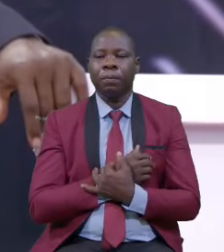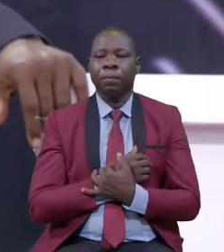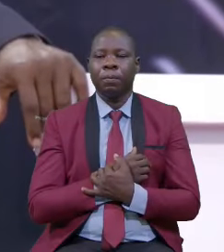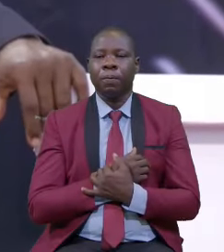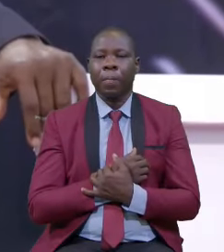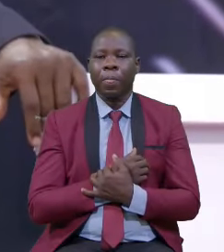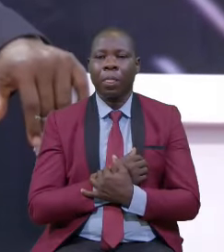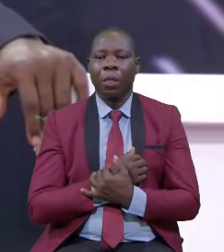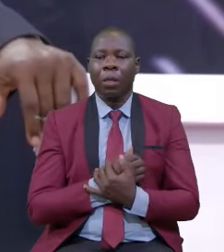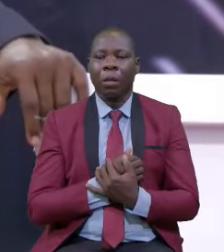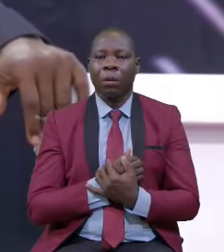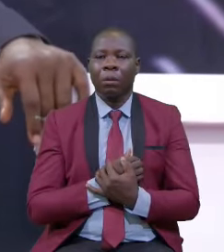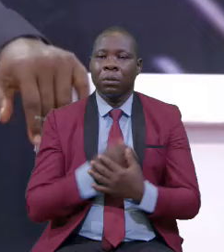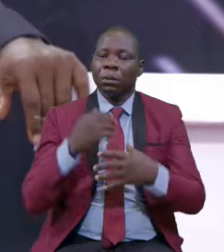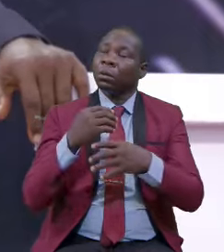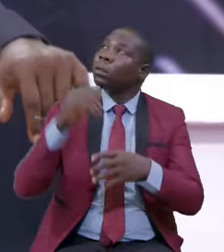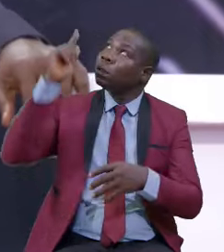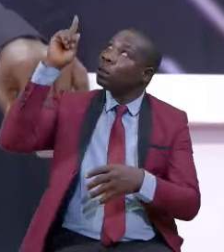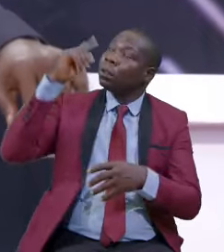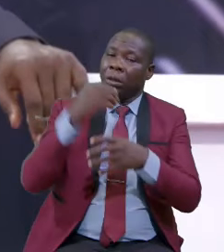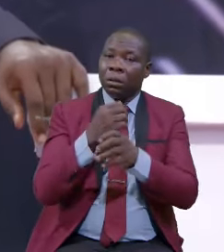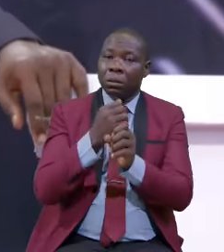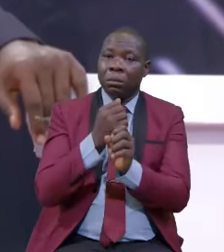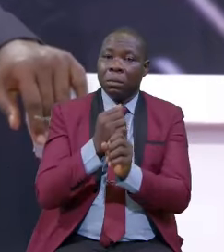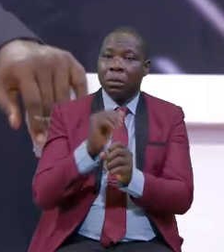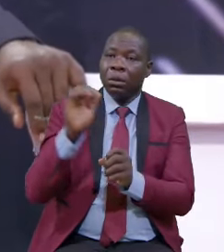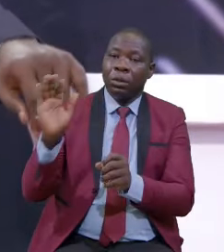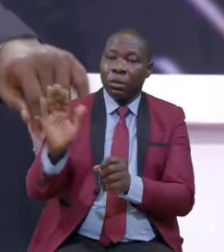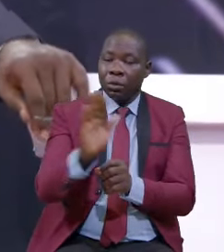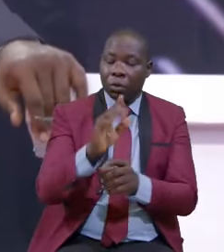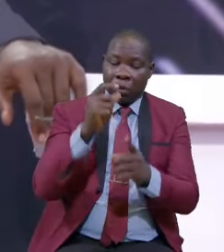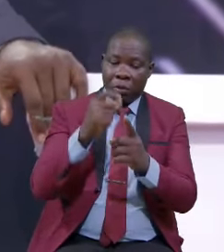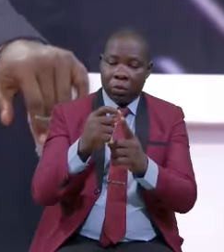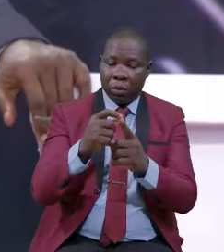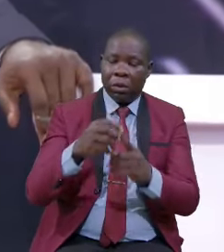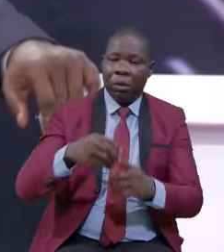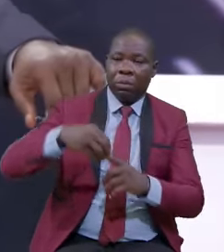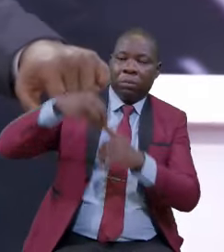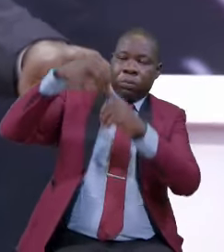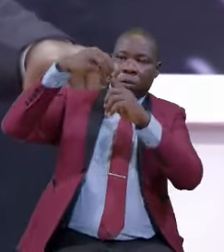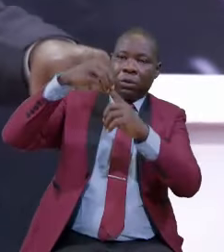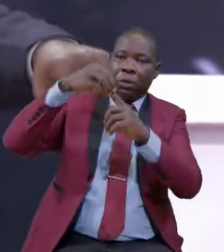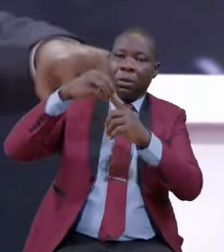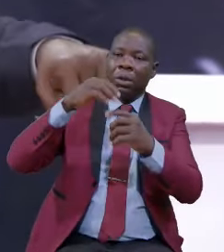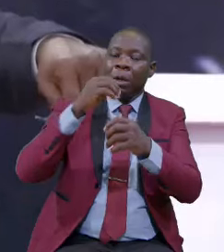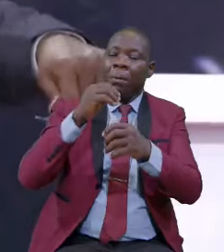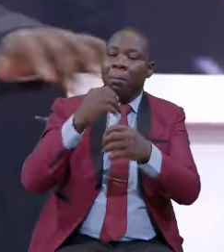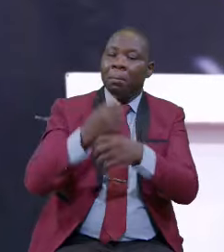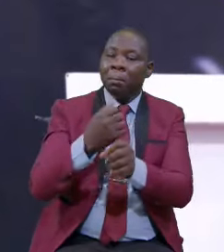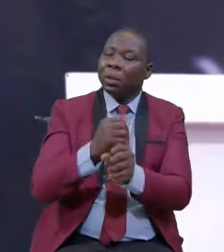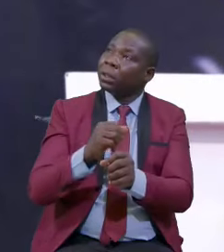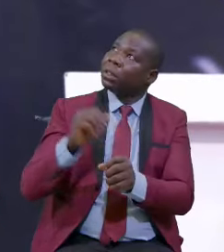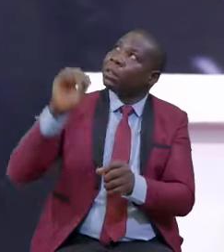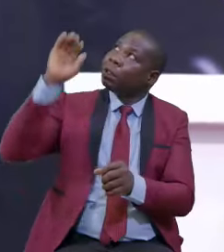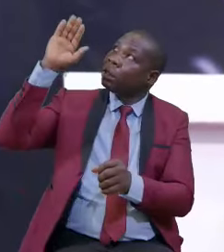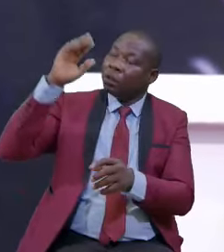He makes your word precious. Make his word also precious.